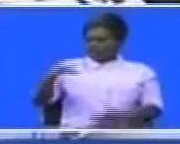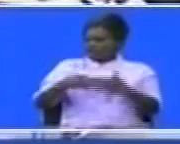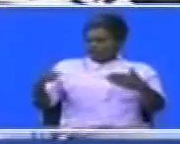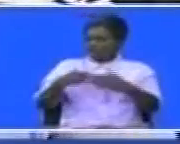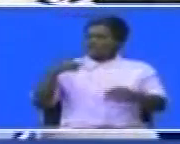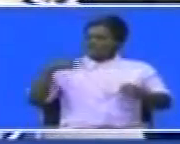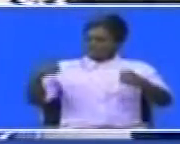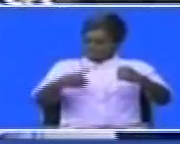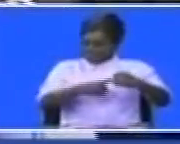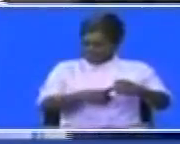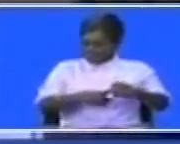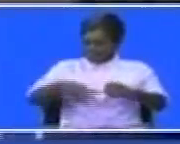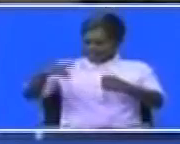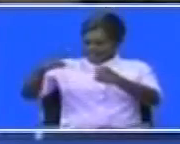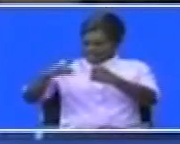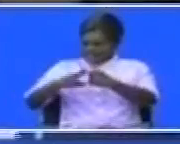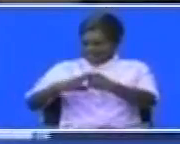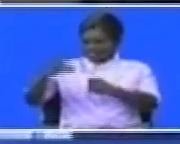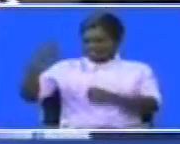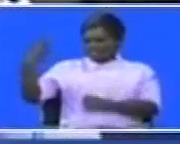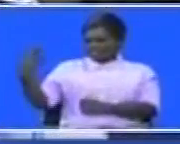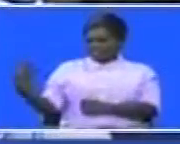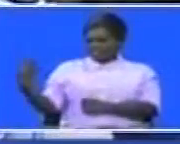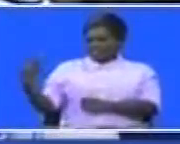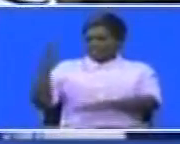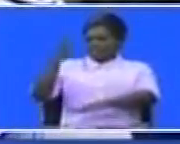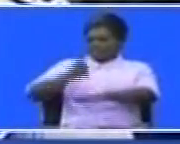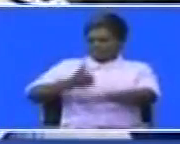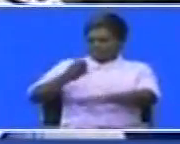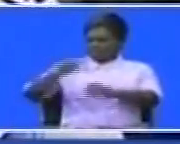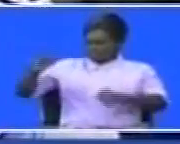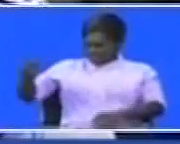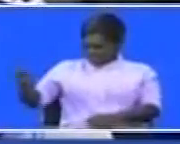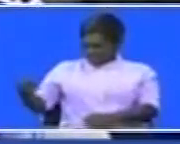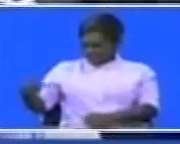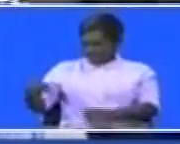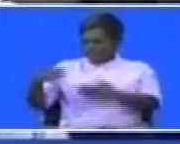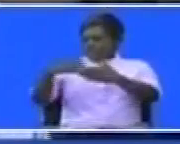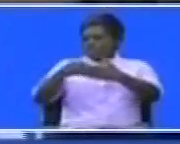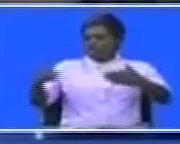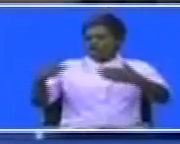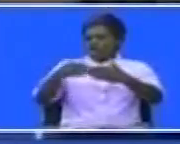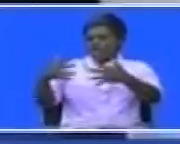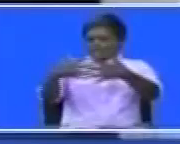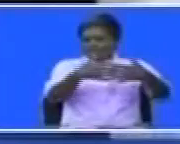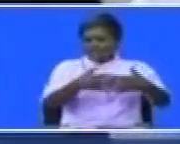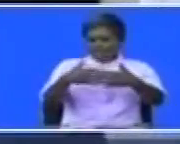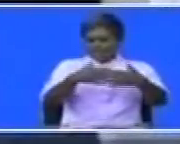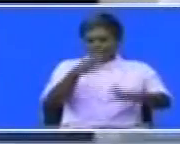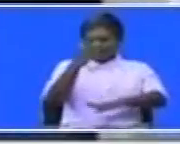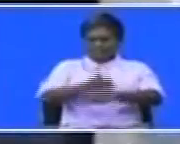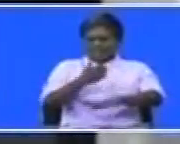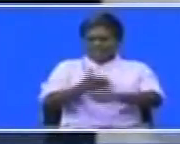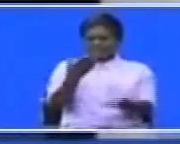693 million US dollars in fair currency.